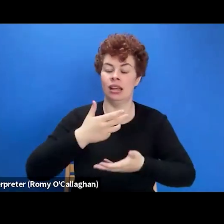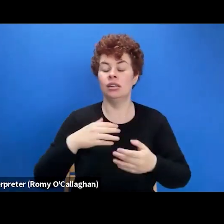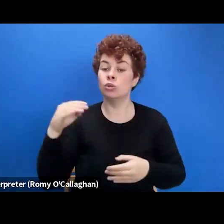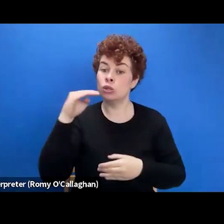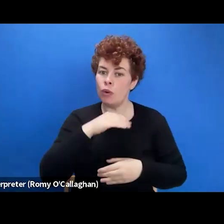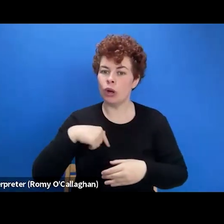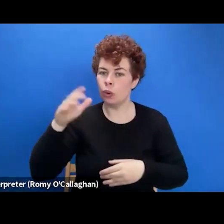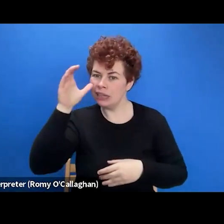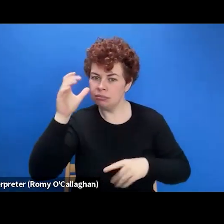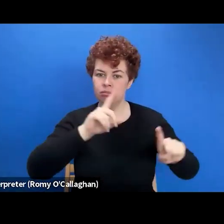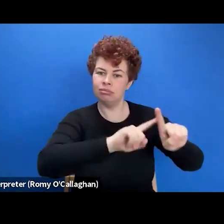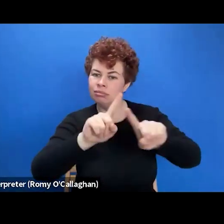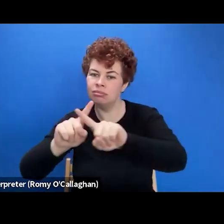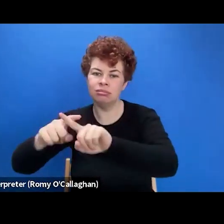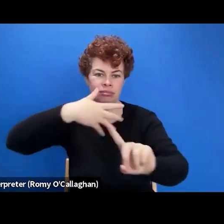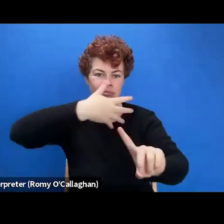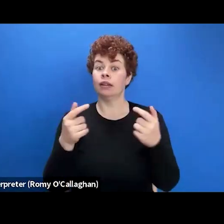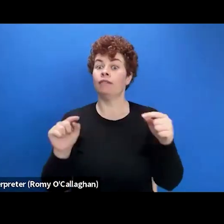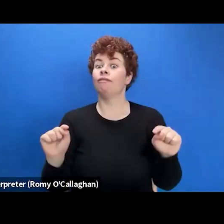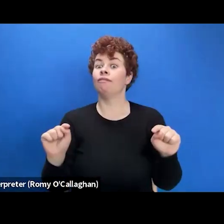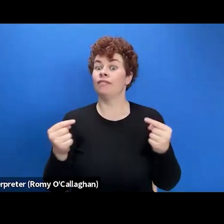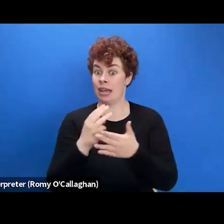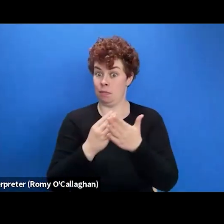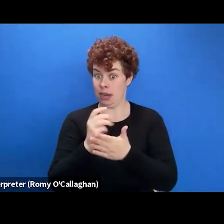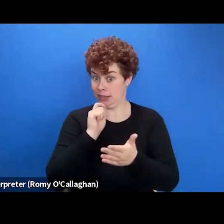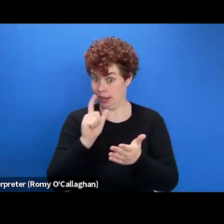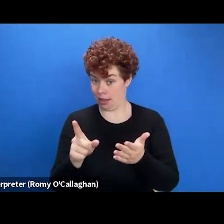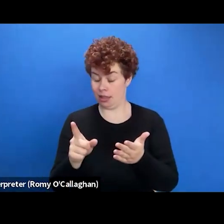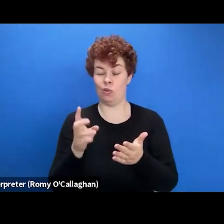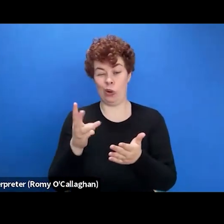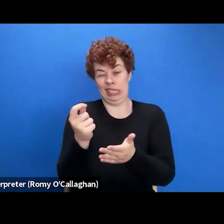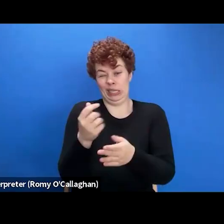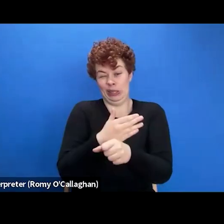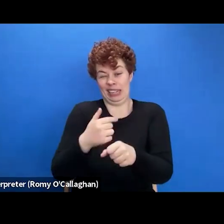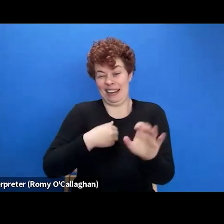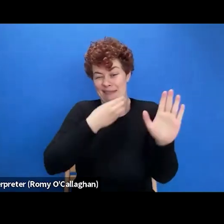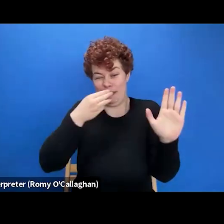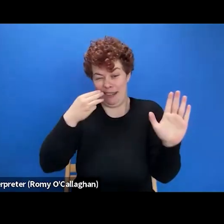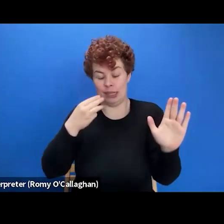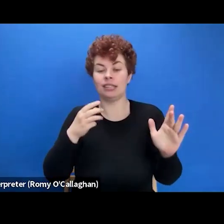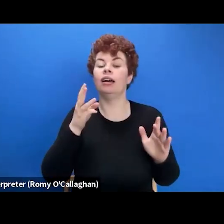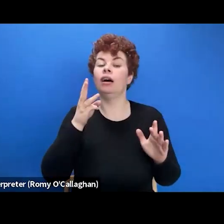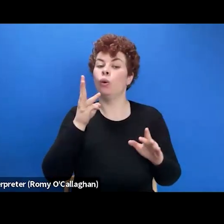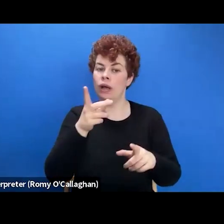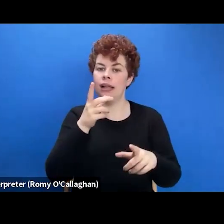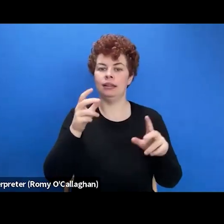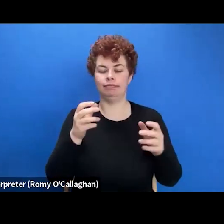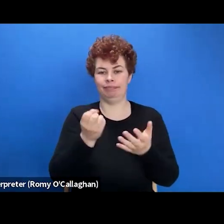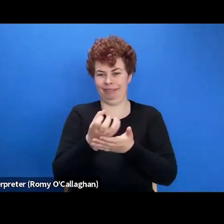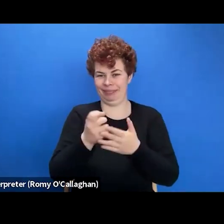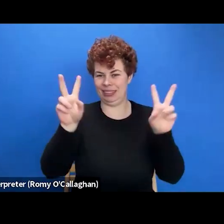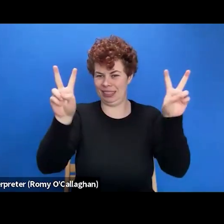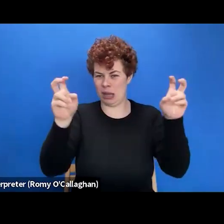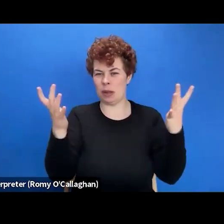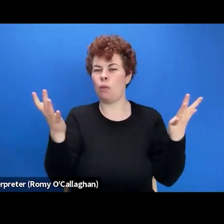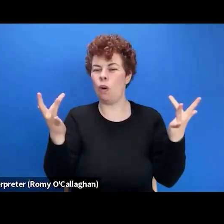a diversity of views as we go along. We're about to begin, but just to frame in on some of what we're talking about. Well, firstly, I